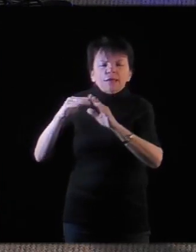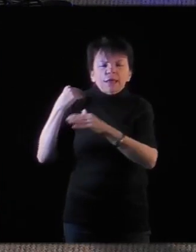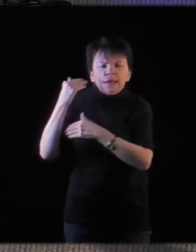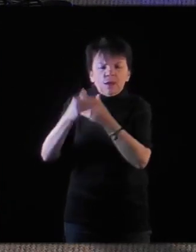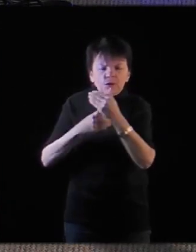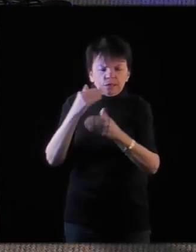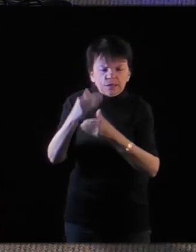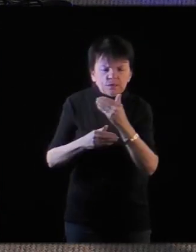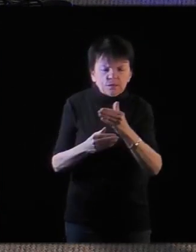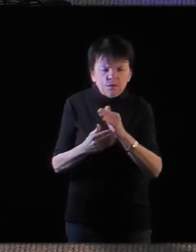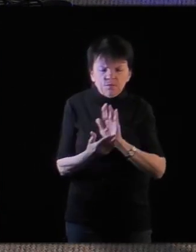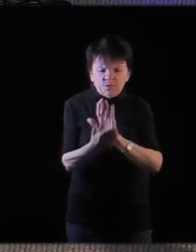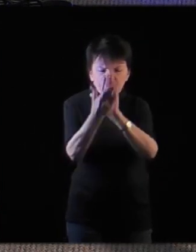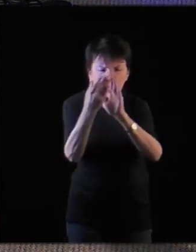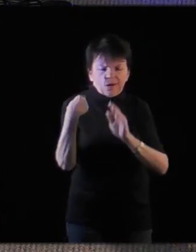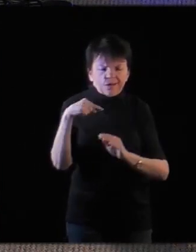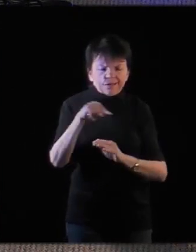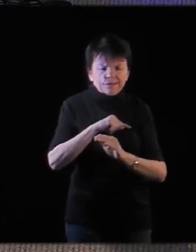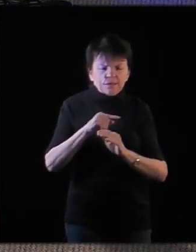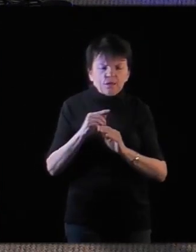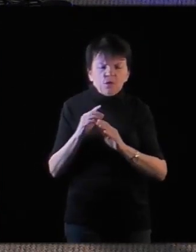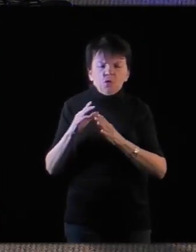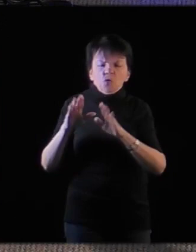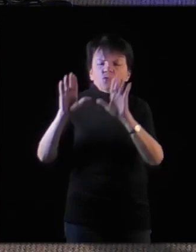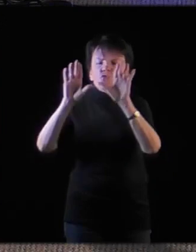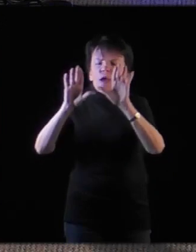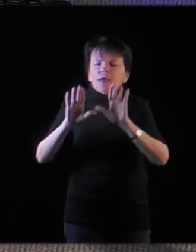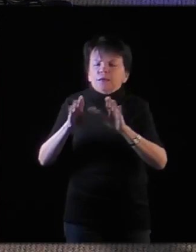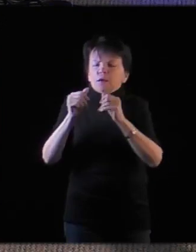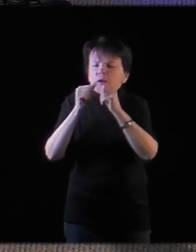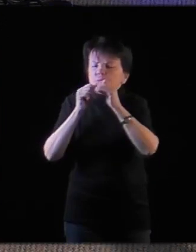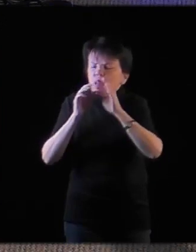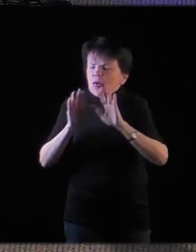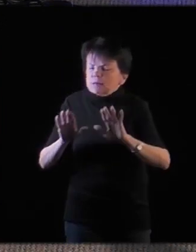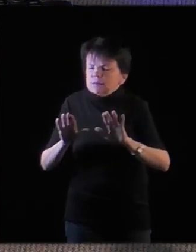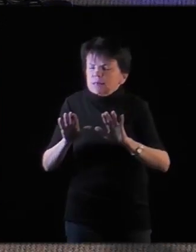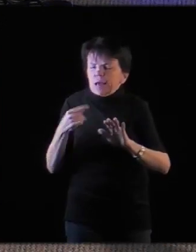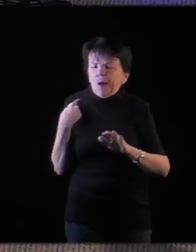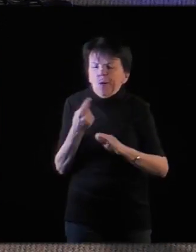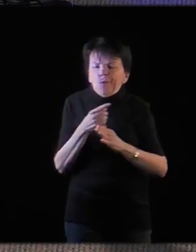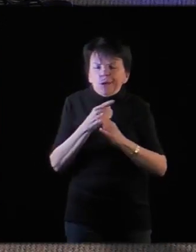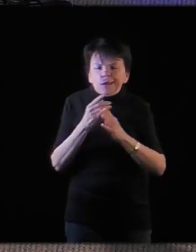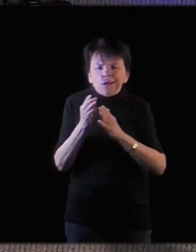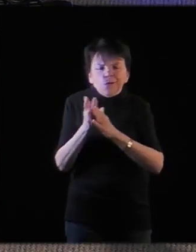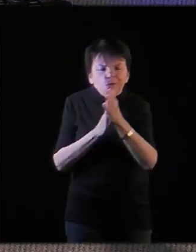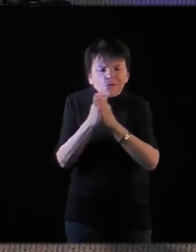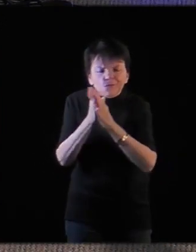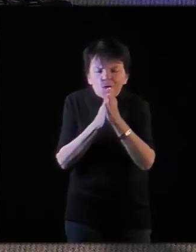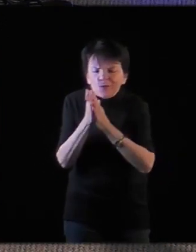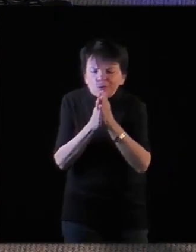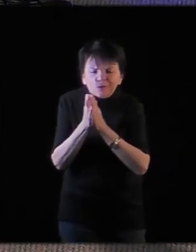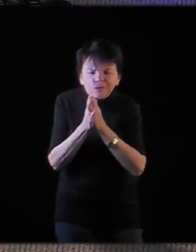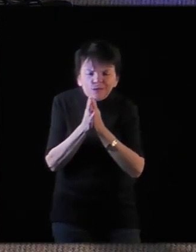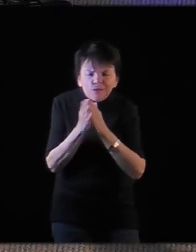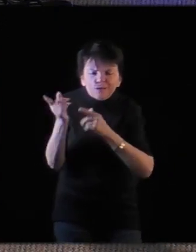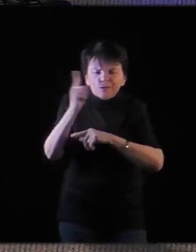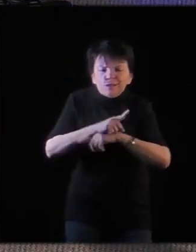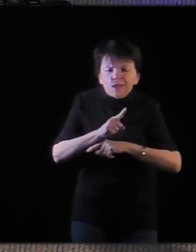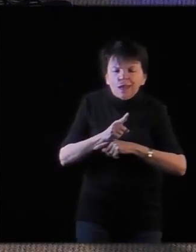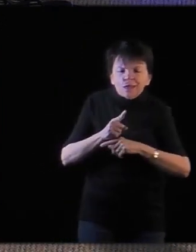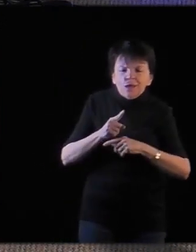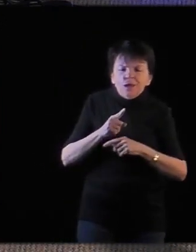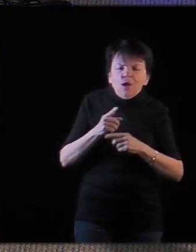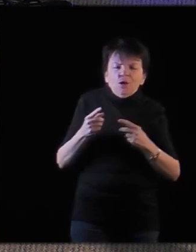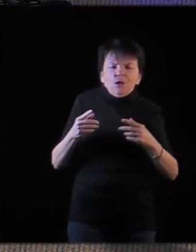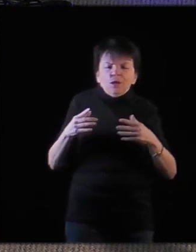blessing. And that we could look forward to that day that you will take over, that the clash of the kingdoms will come about and that you